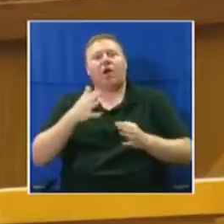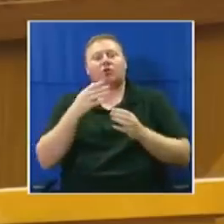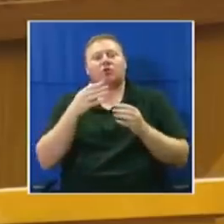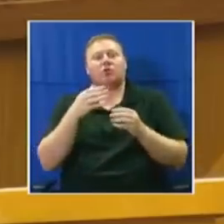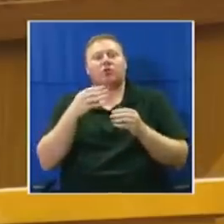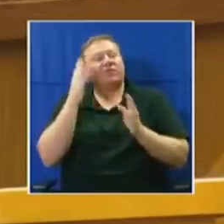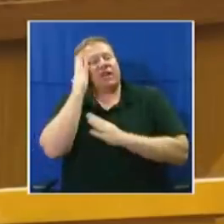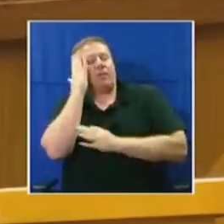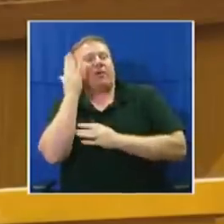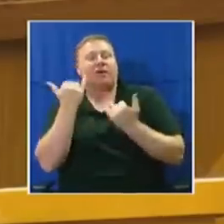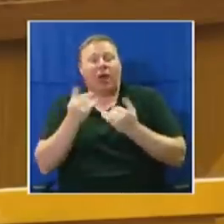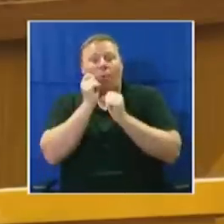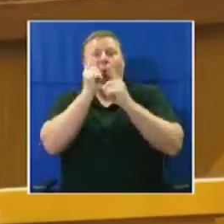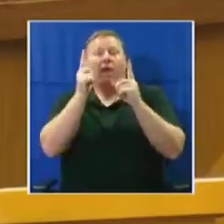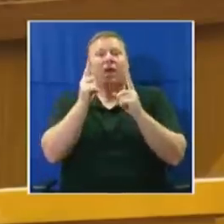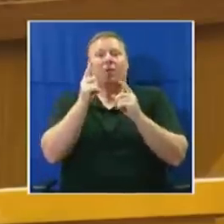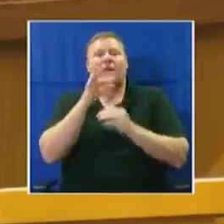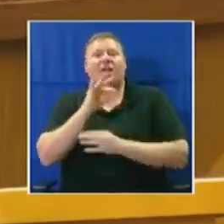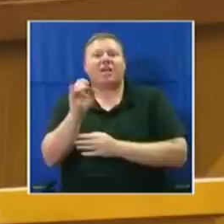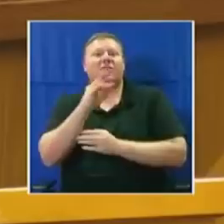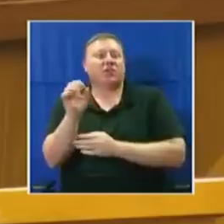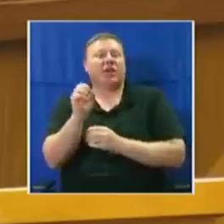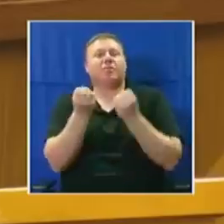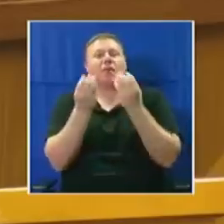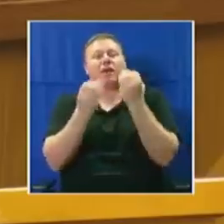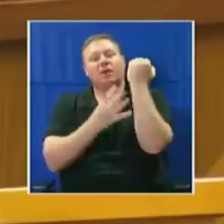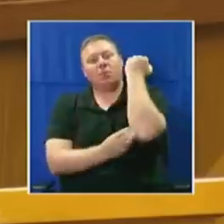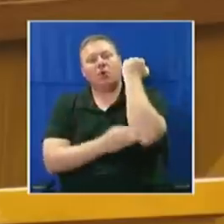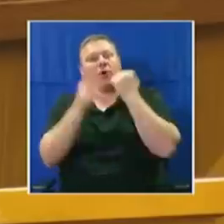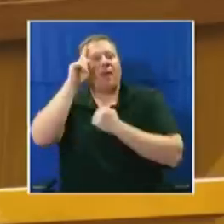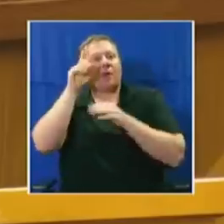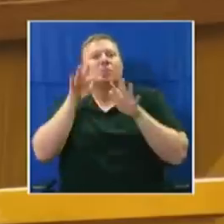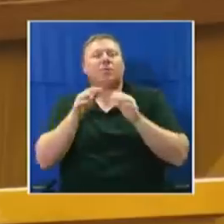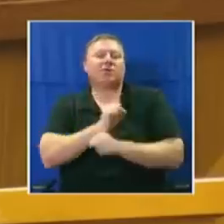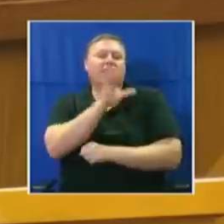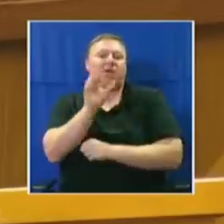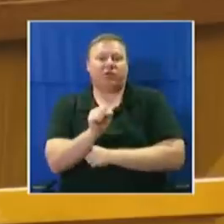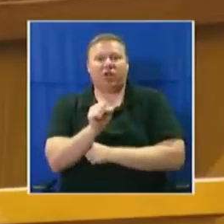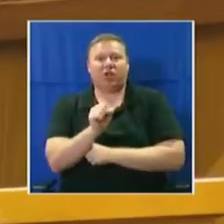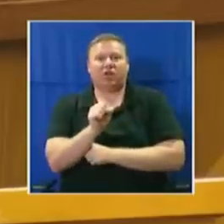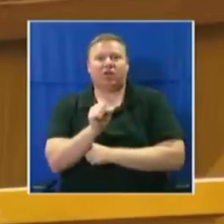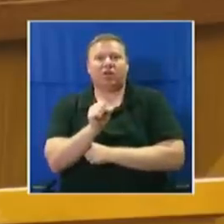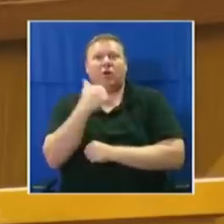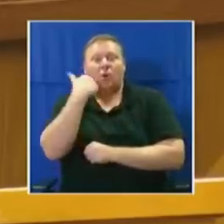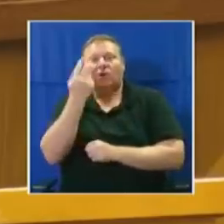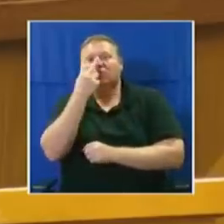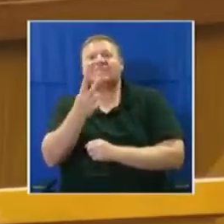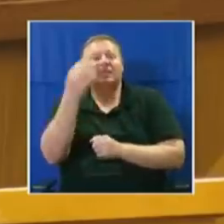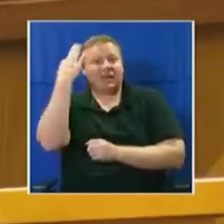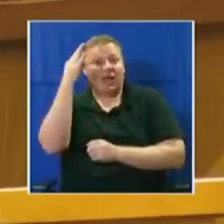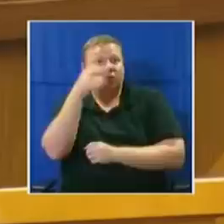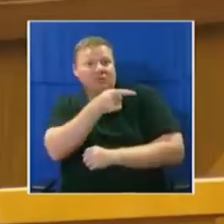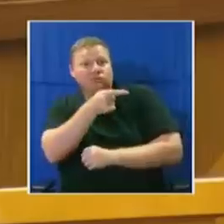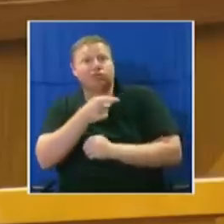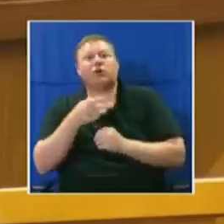wake up to the daily realities faced by the mainly poor black people of this country. We'd like to see this government start to